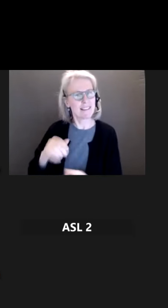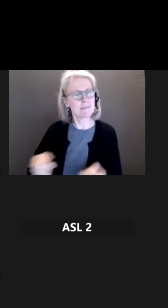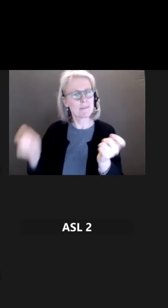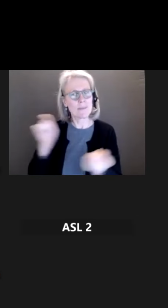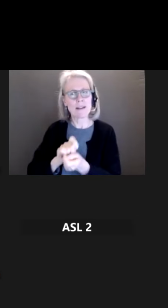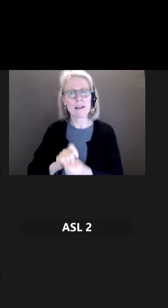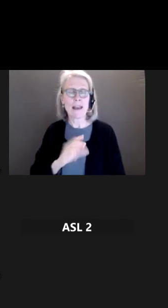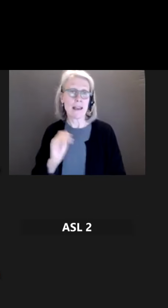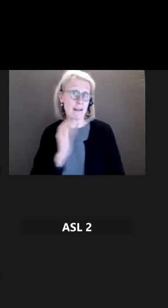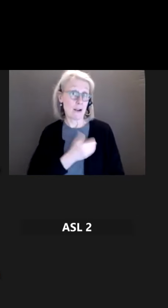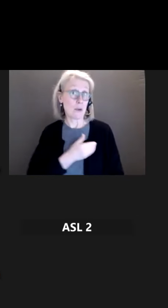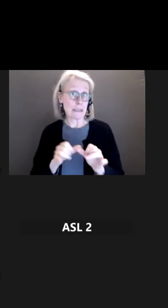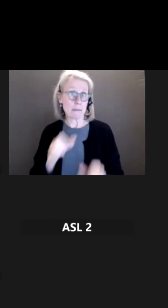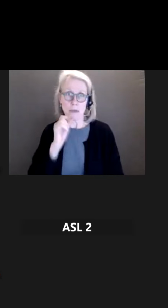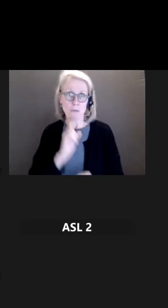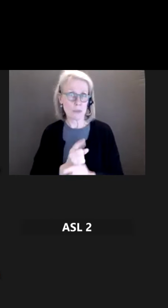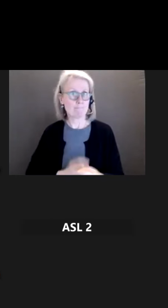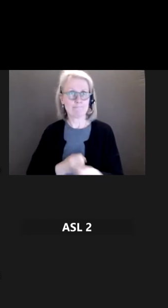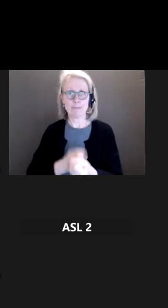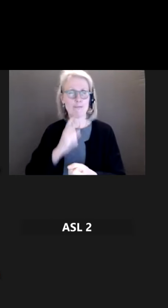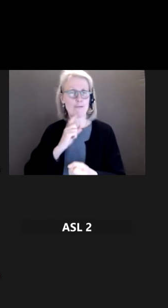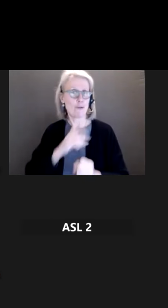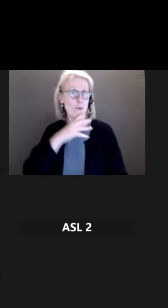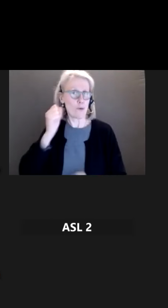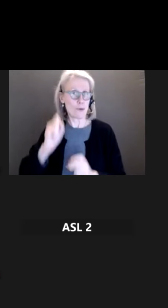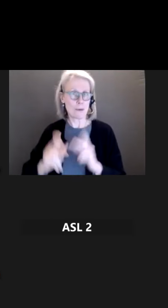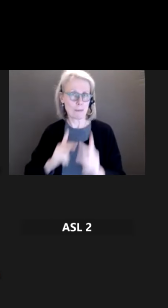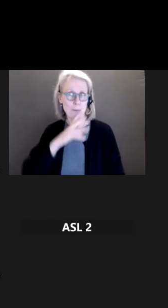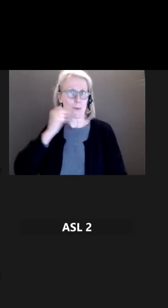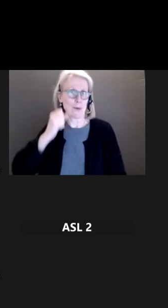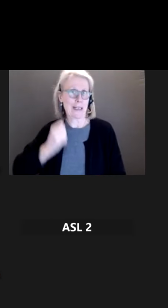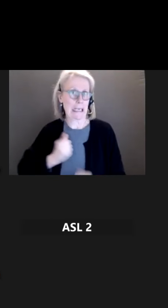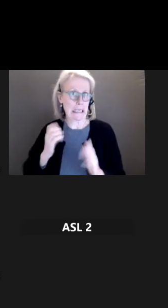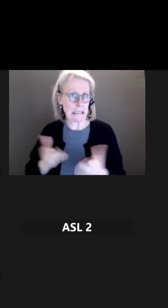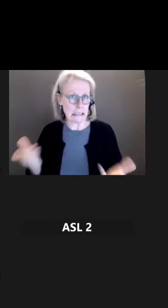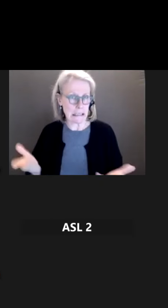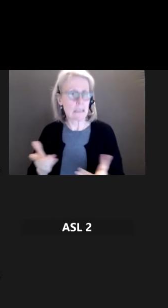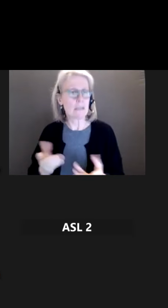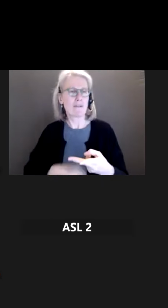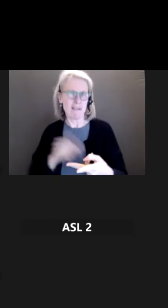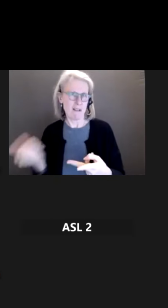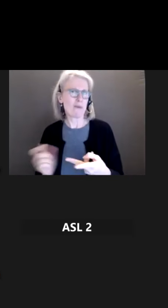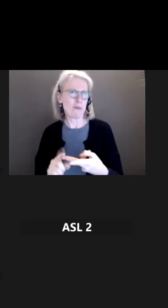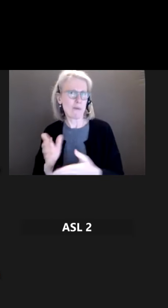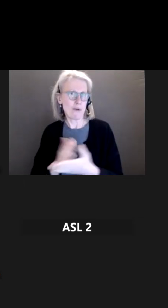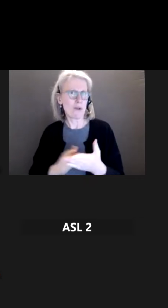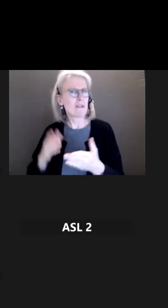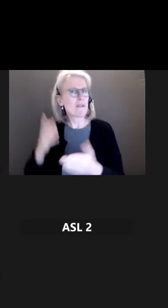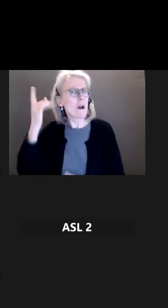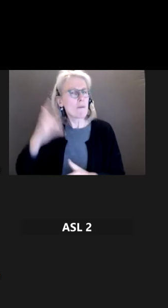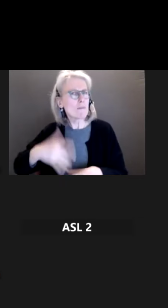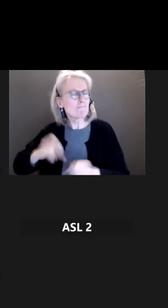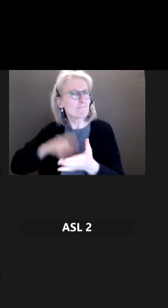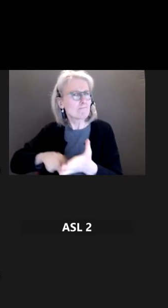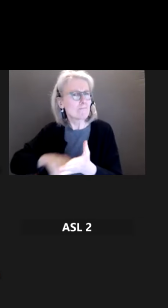currently not set up to adequately care for a growing number of older Canadians, a second key part of this story are the actual